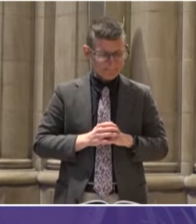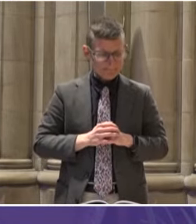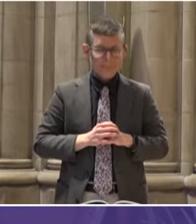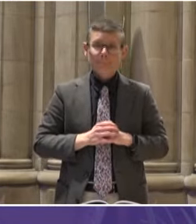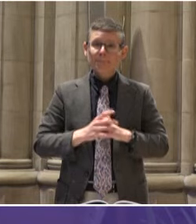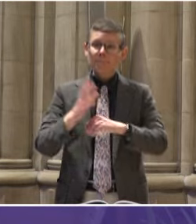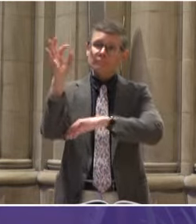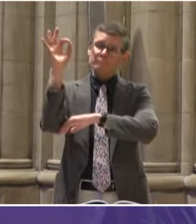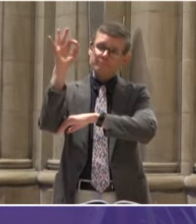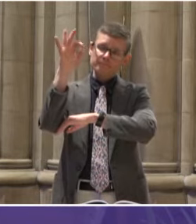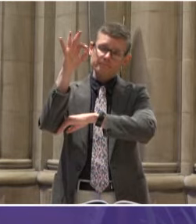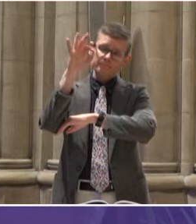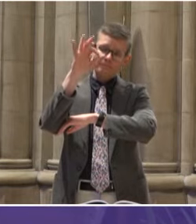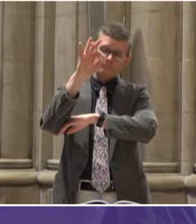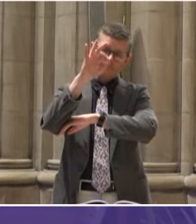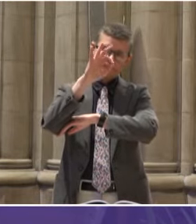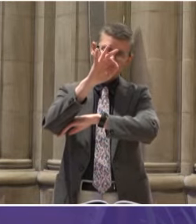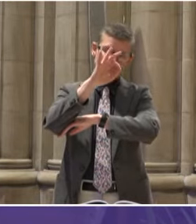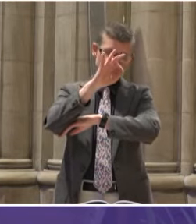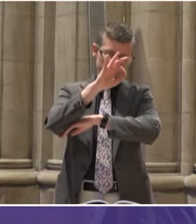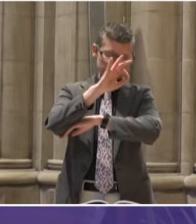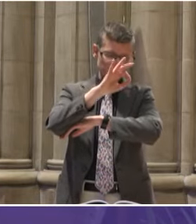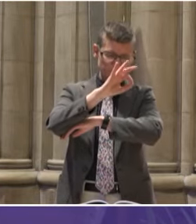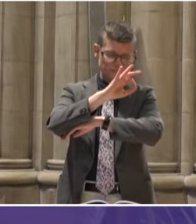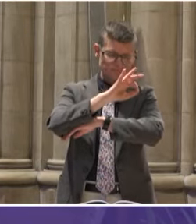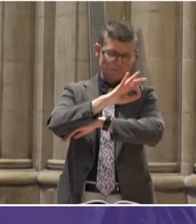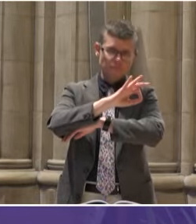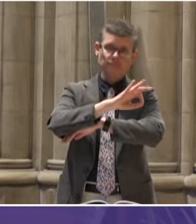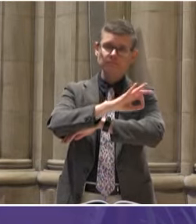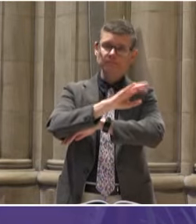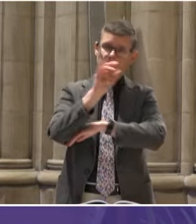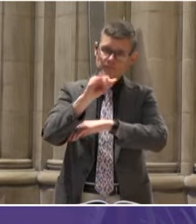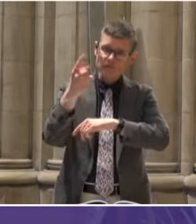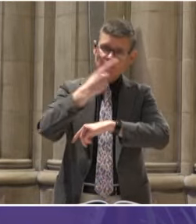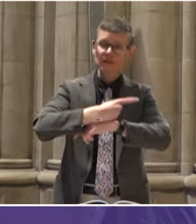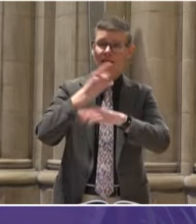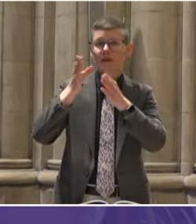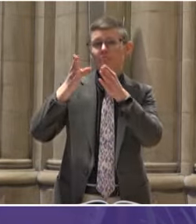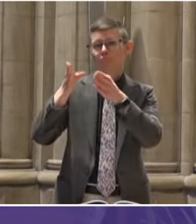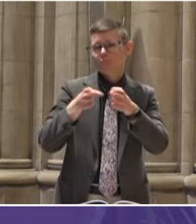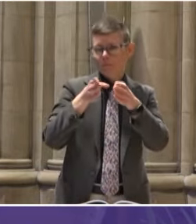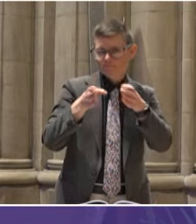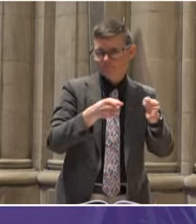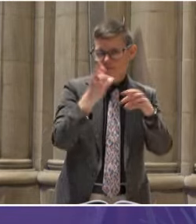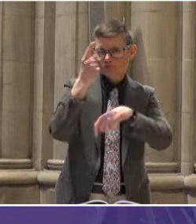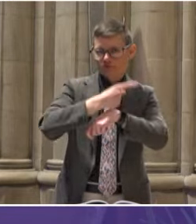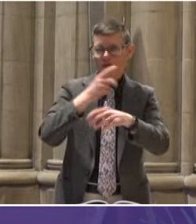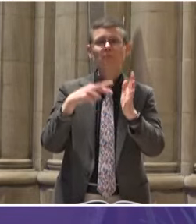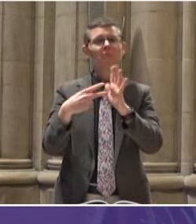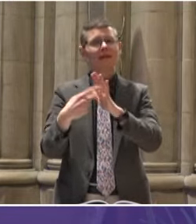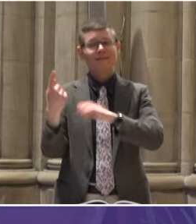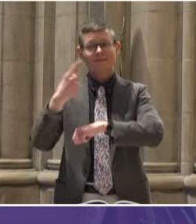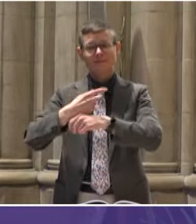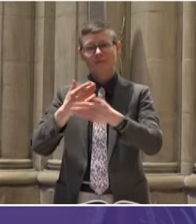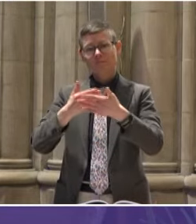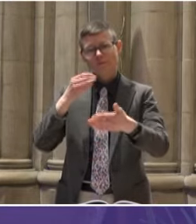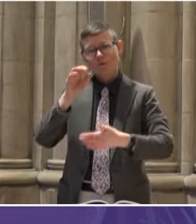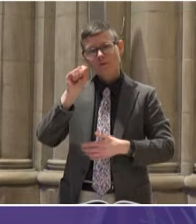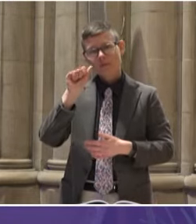When evening had come, and since it was the day of preparation, that is, the day before the Sabbath,